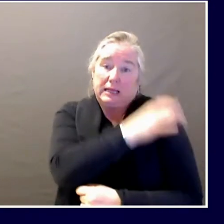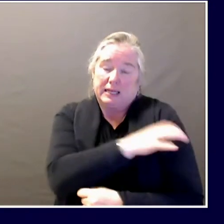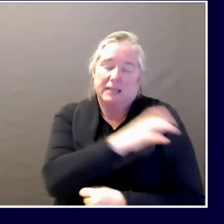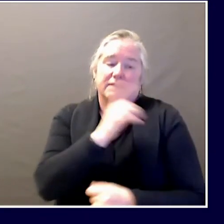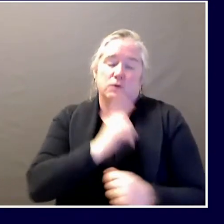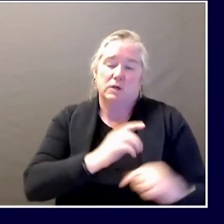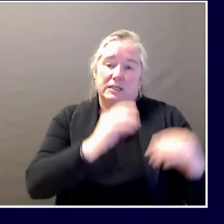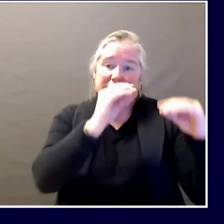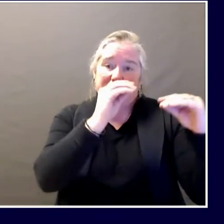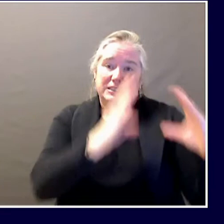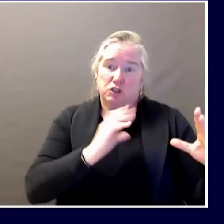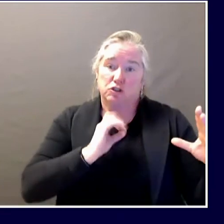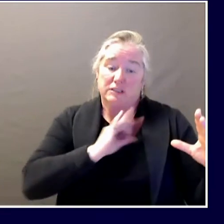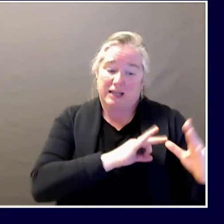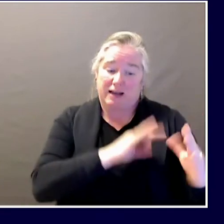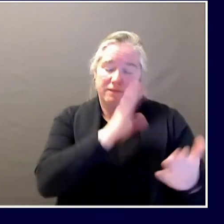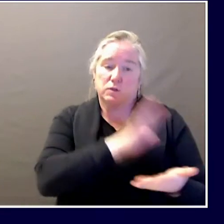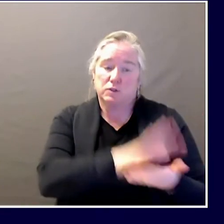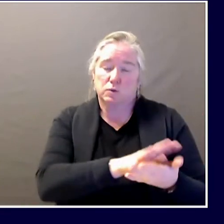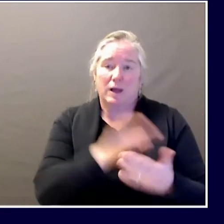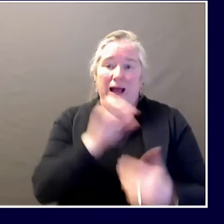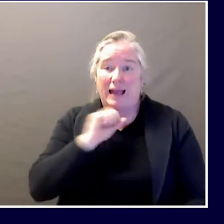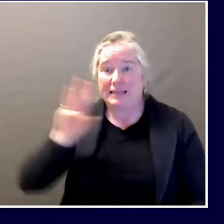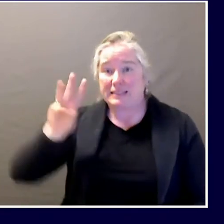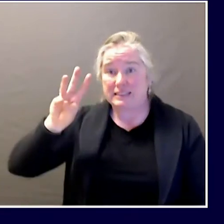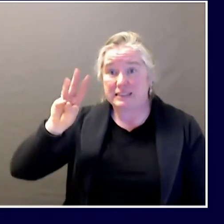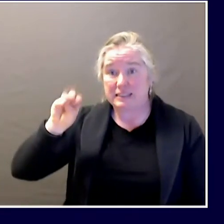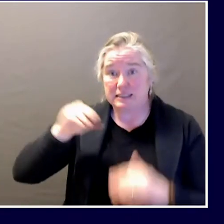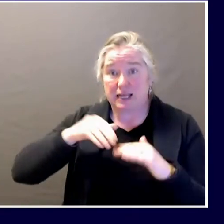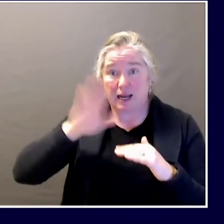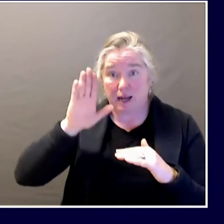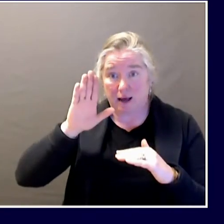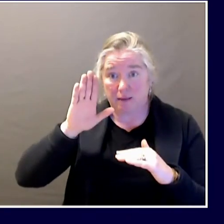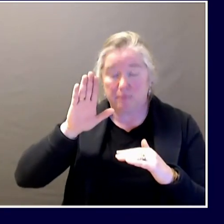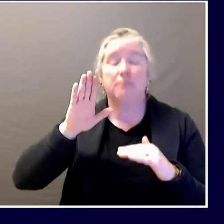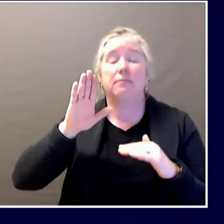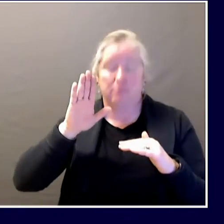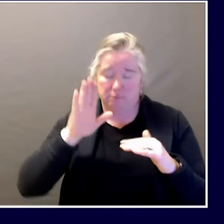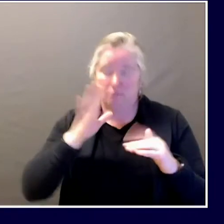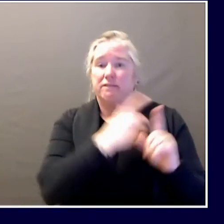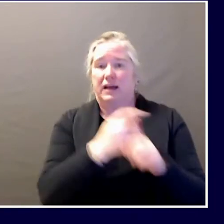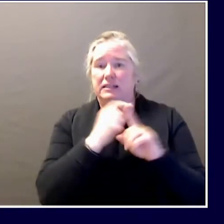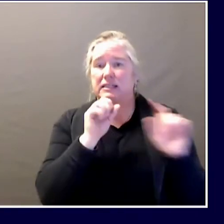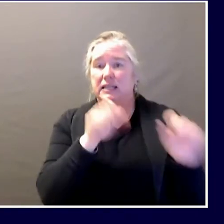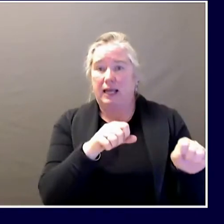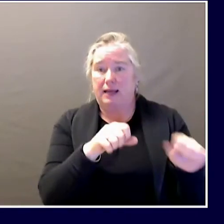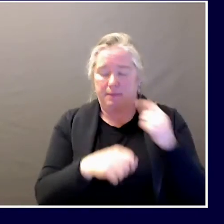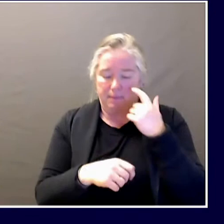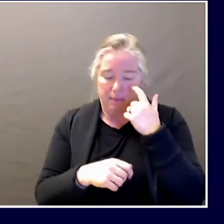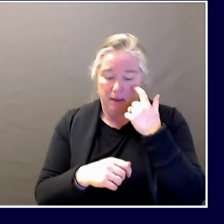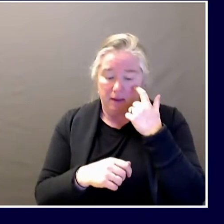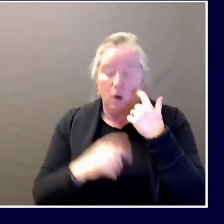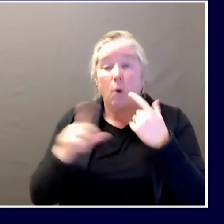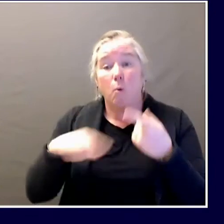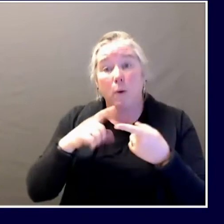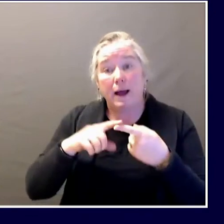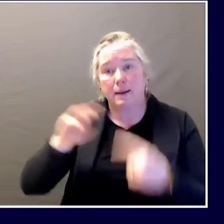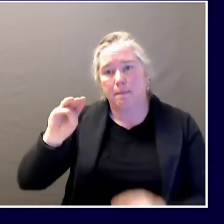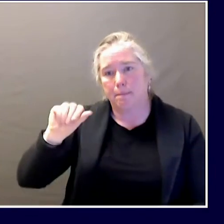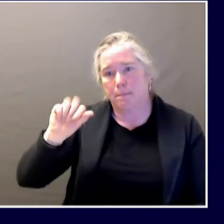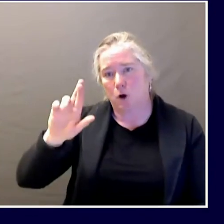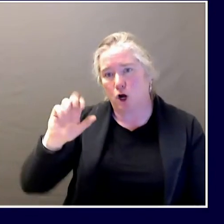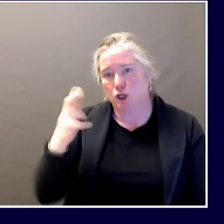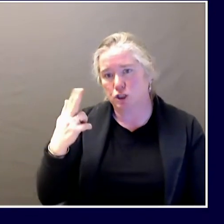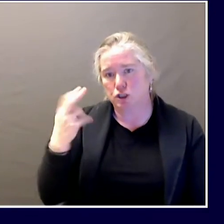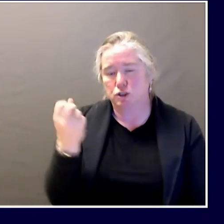and staff who are age 60 and over. Those special clinics are going to be happening mostly on March 12th and 13th and 14th. We're very